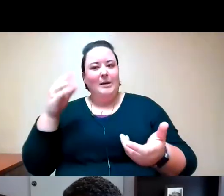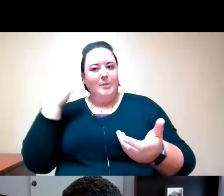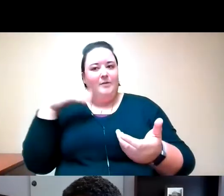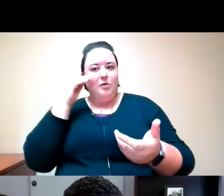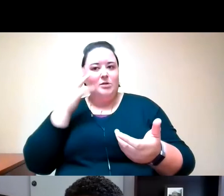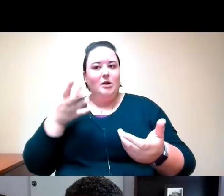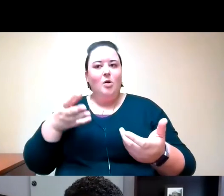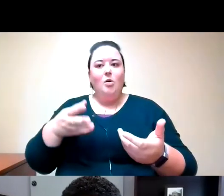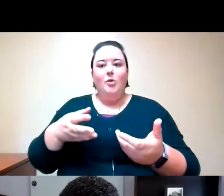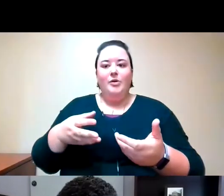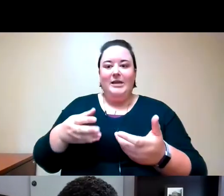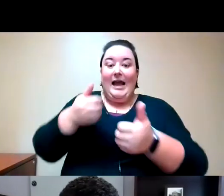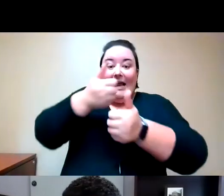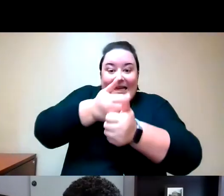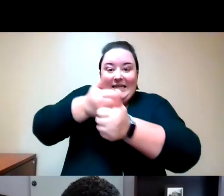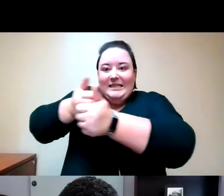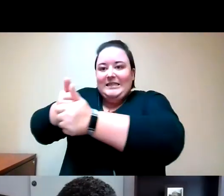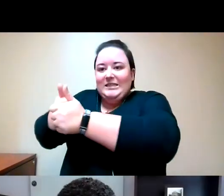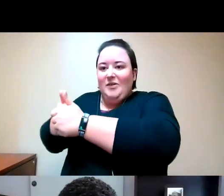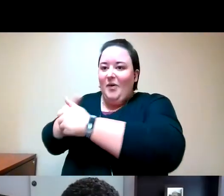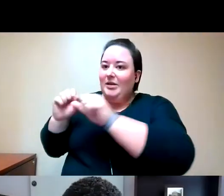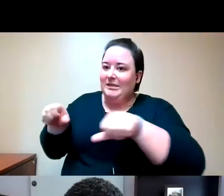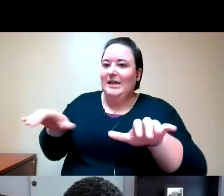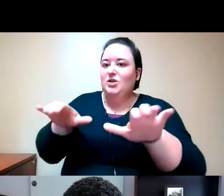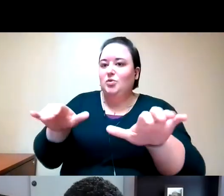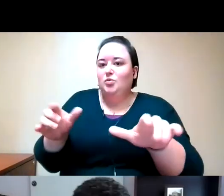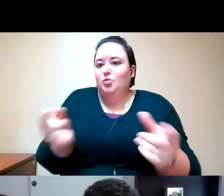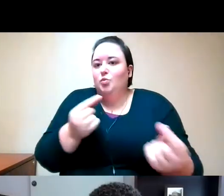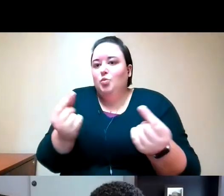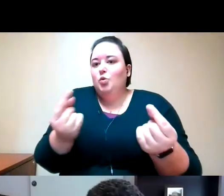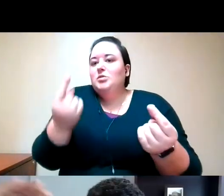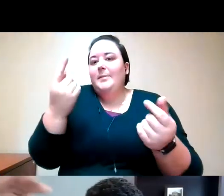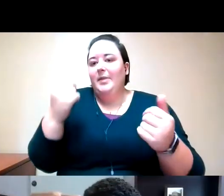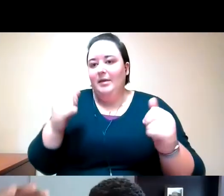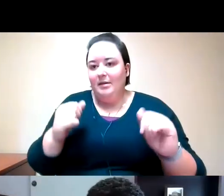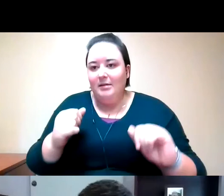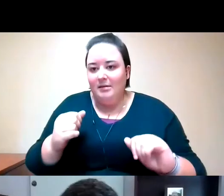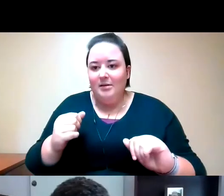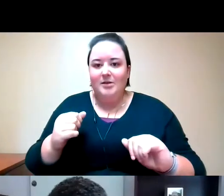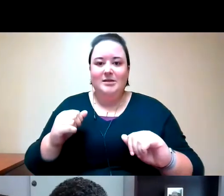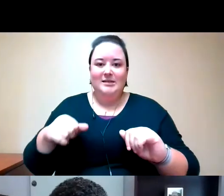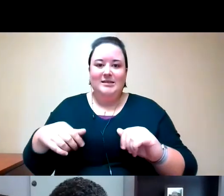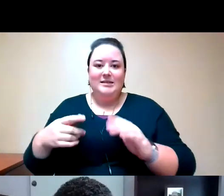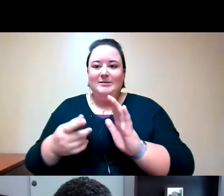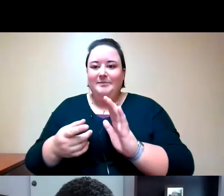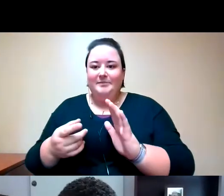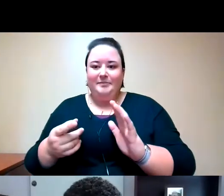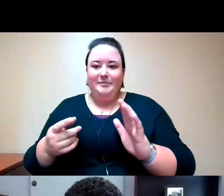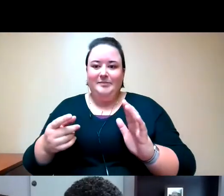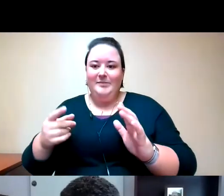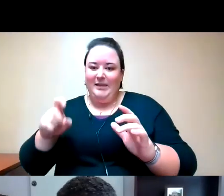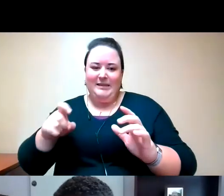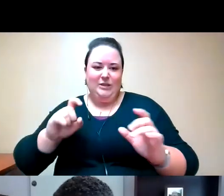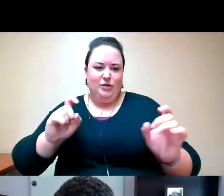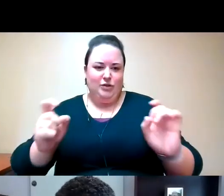something in our sphere of influence, and sometimes we have conversations and we hear talks where people are really high level about how we need to change some of